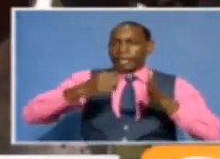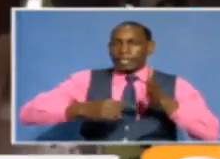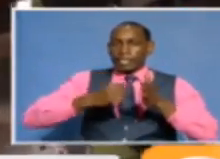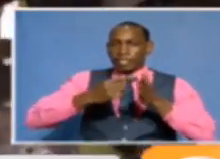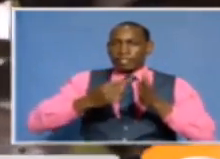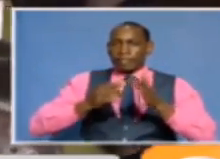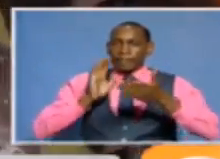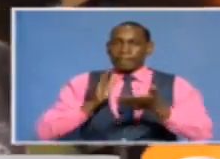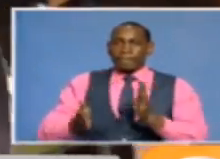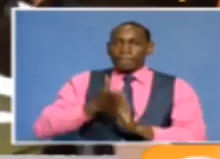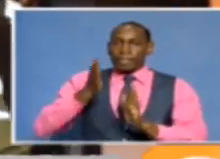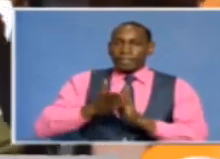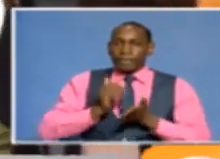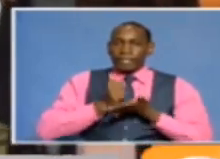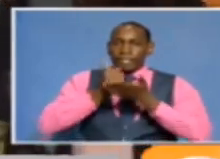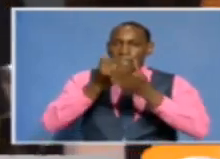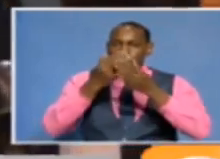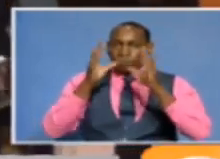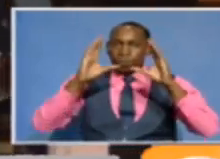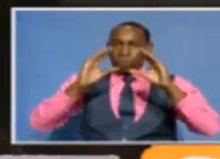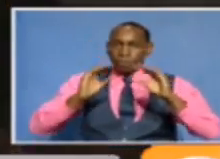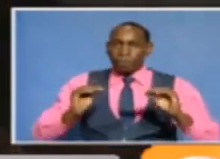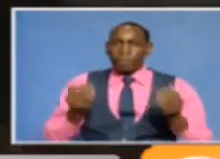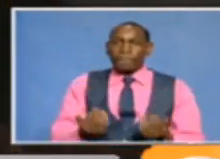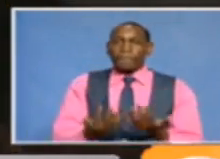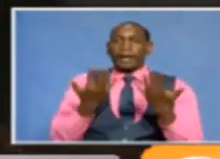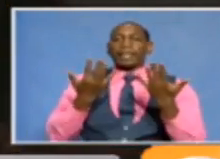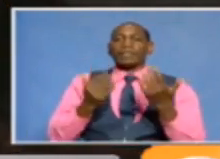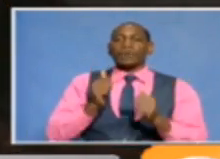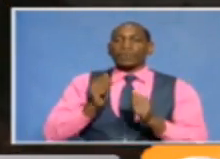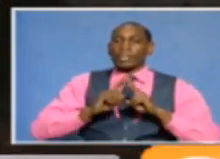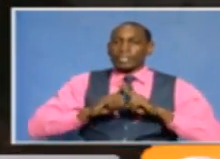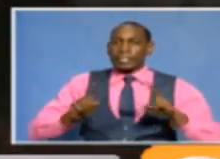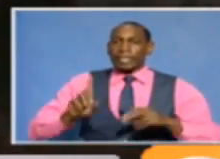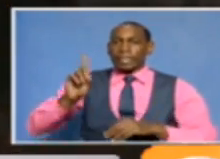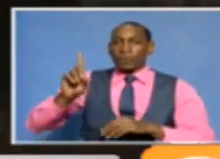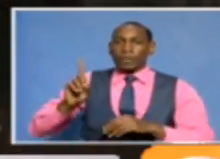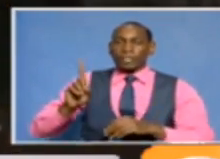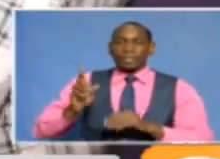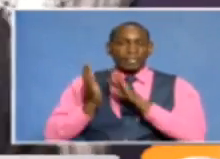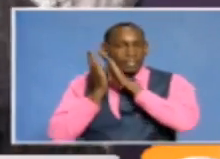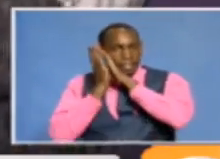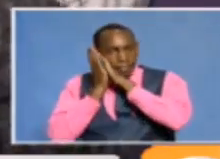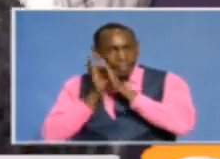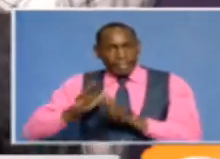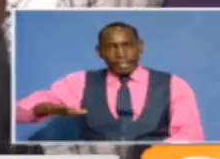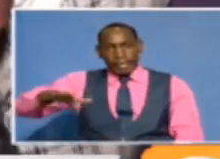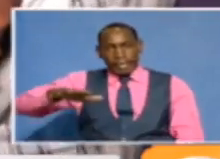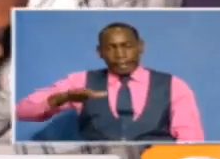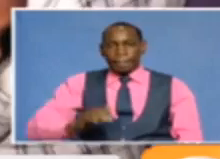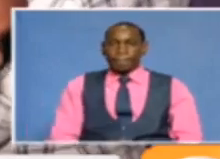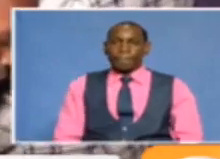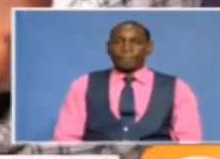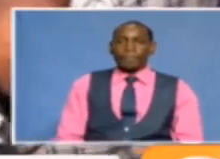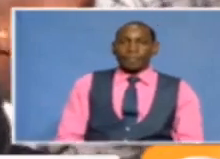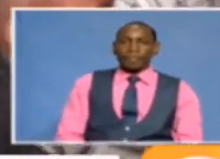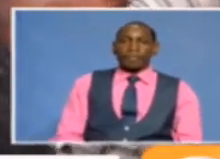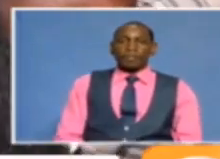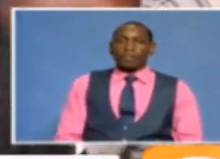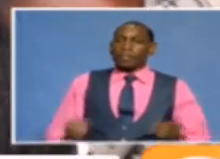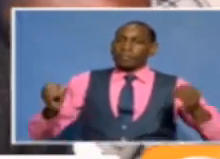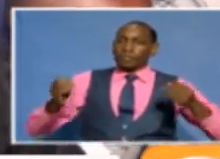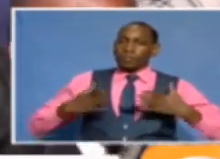were rushed in to help put out a fire that had broken out in one of the dormitories. Gripped by